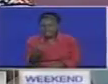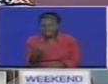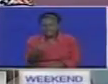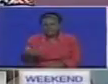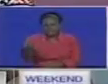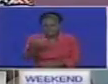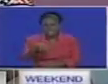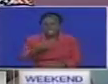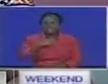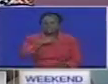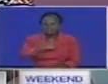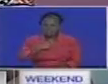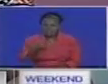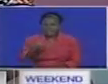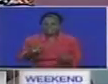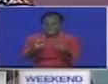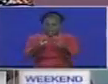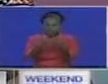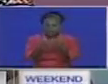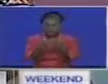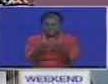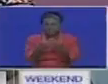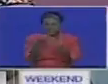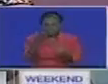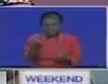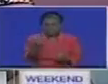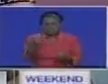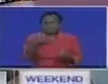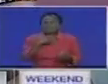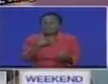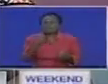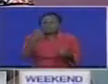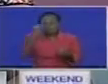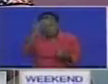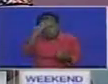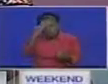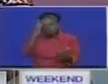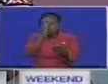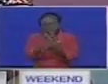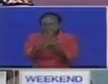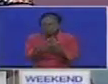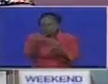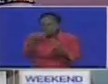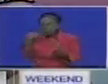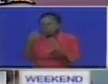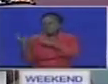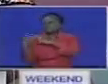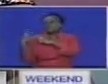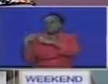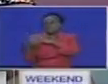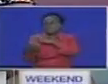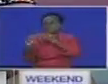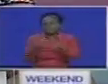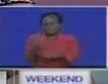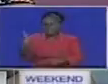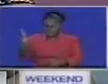regret that it happened, and we are now investigating to know exactly who are these who did this to us. Okay, let's talk about the security for